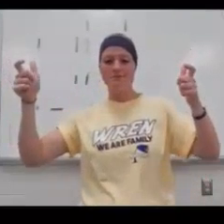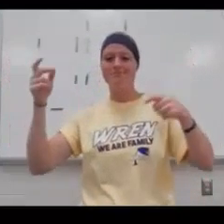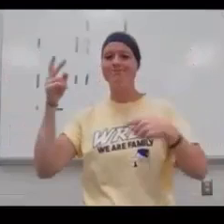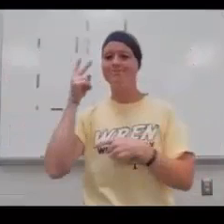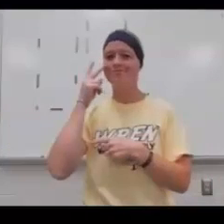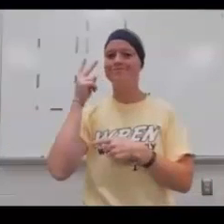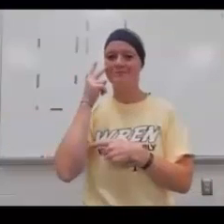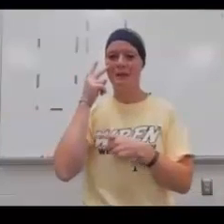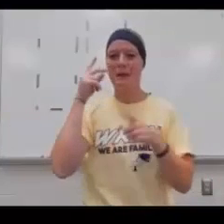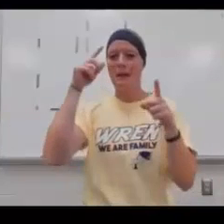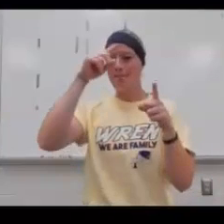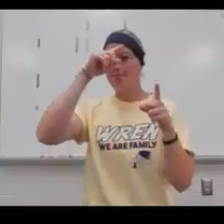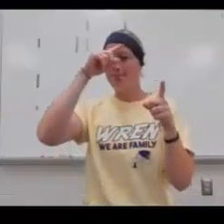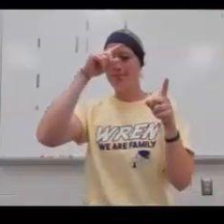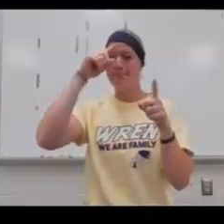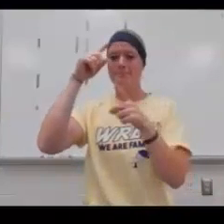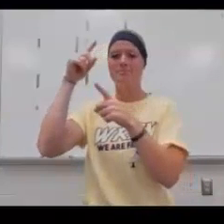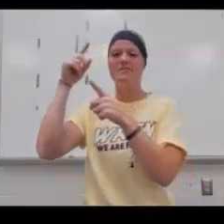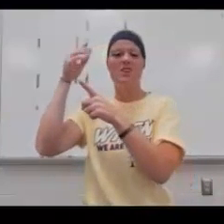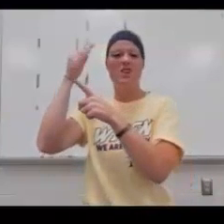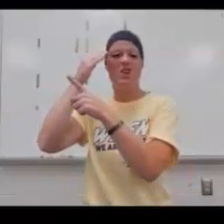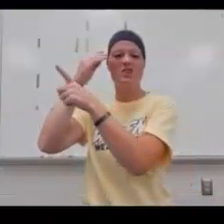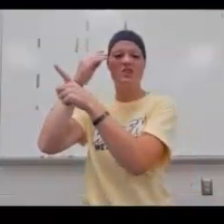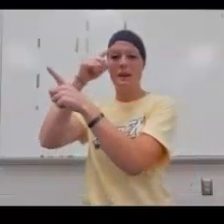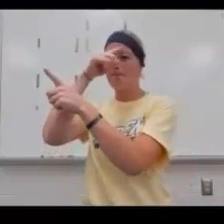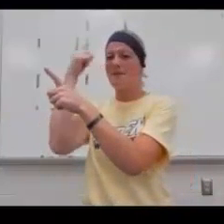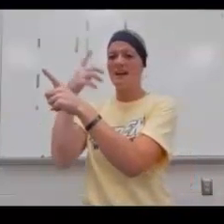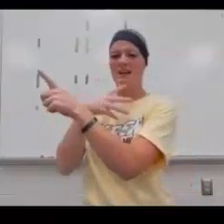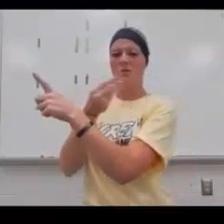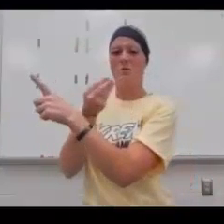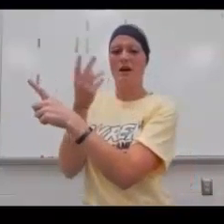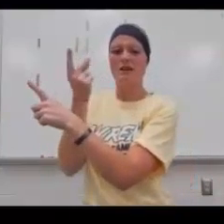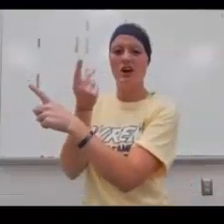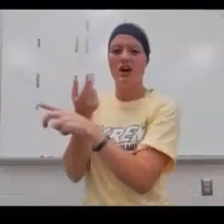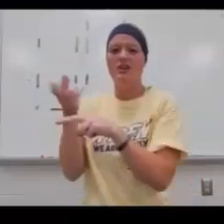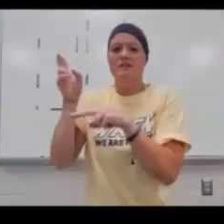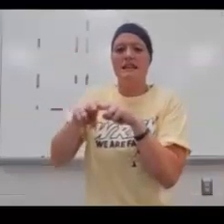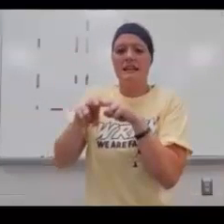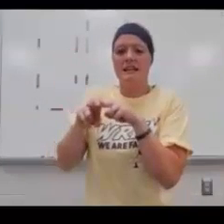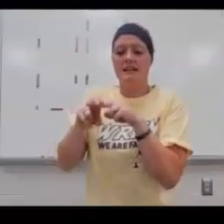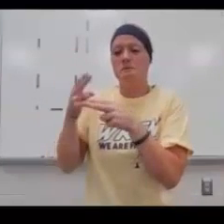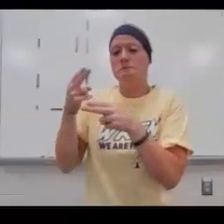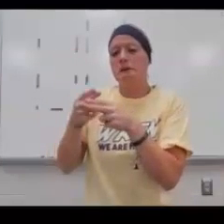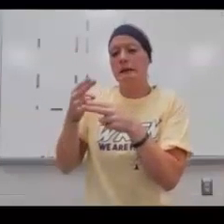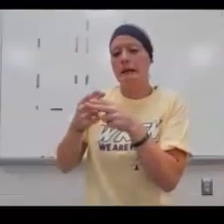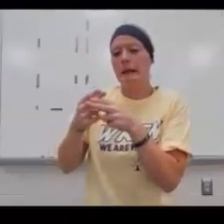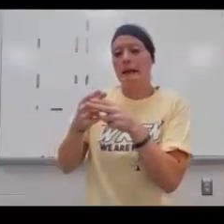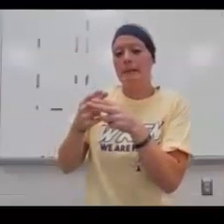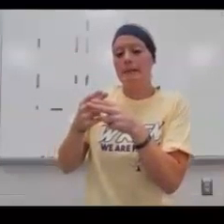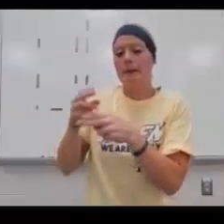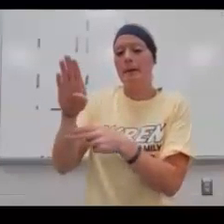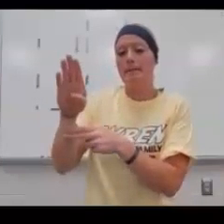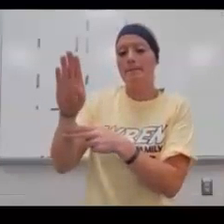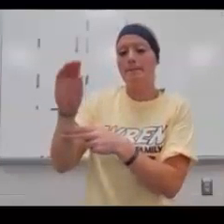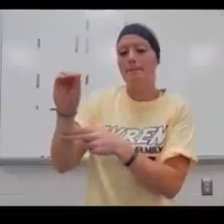are small, some are big. You can see, the black and white dog that's